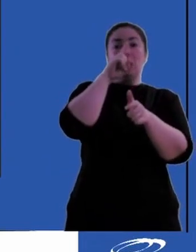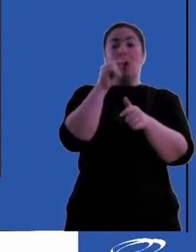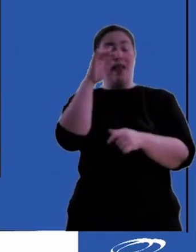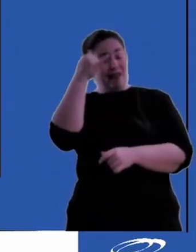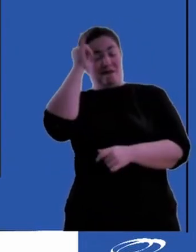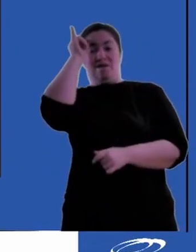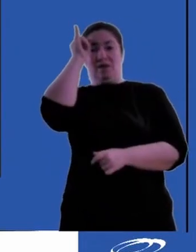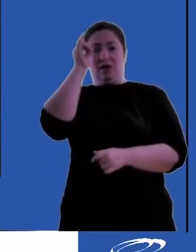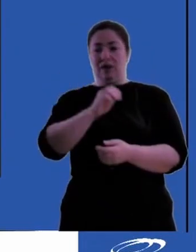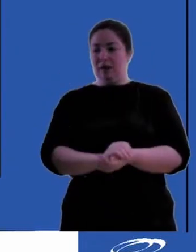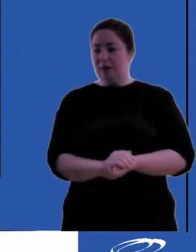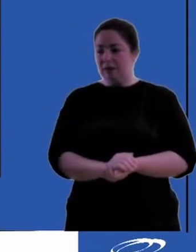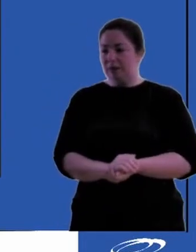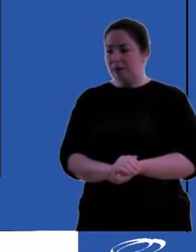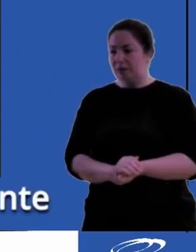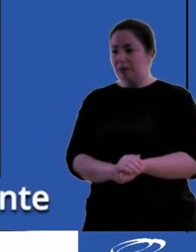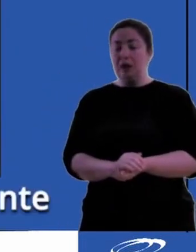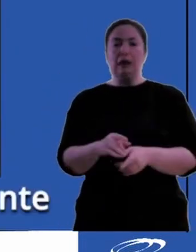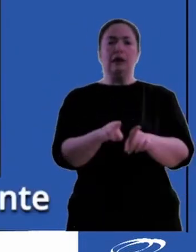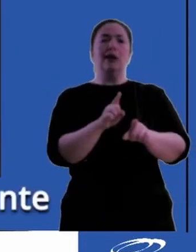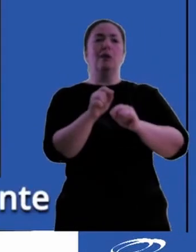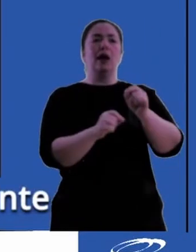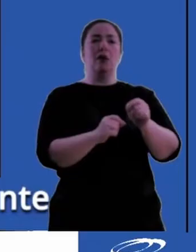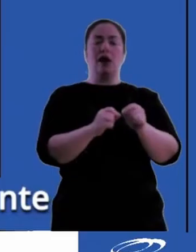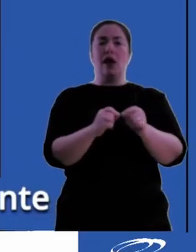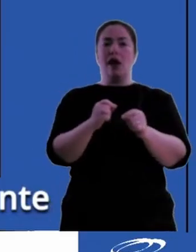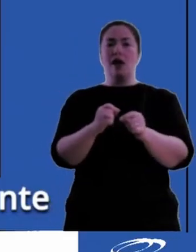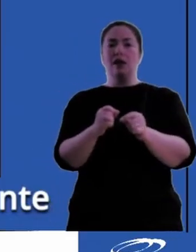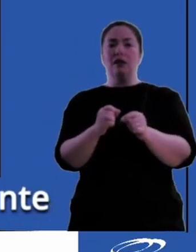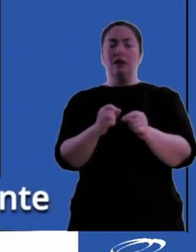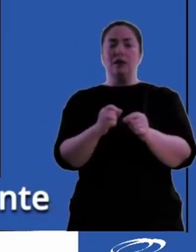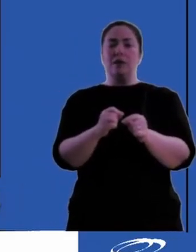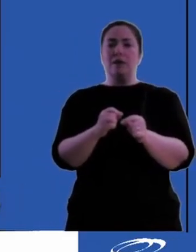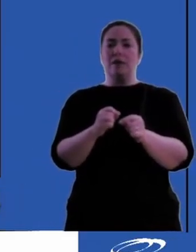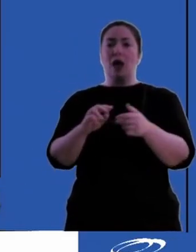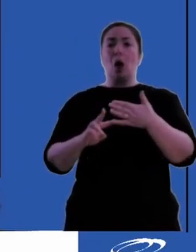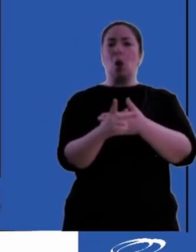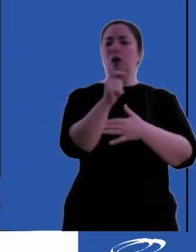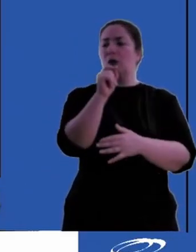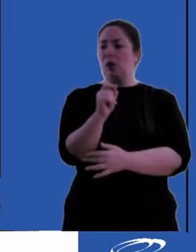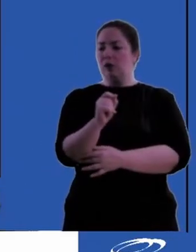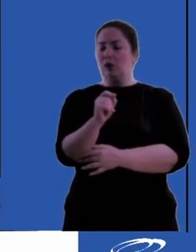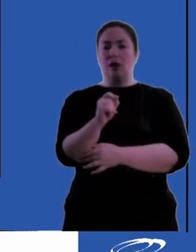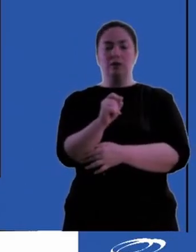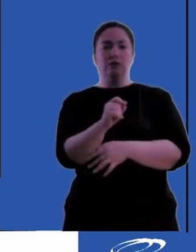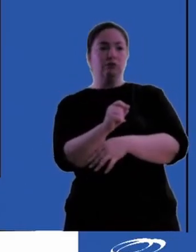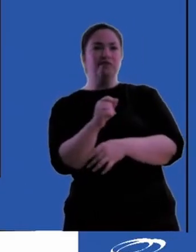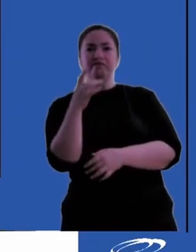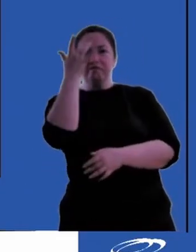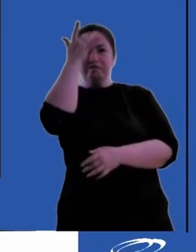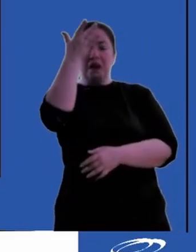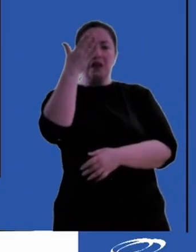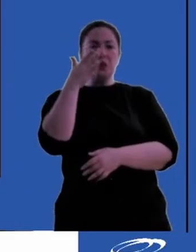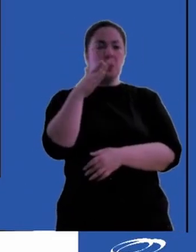diagnostics. I think as a microbiologist, it's also very important to understand which organisms we're looking for when we go